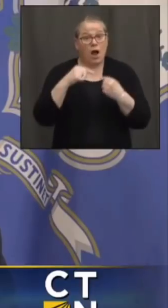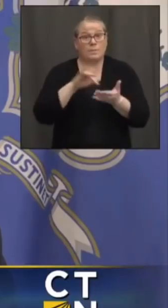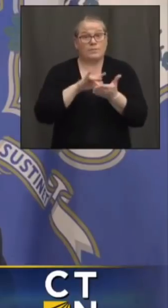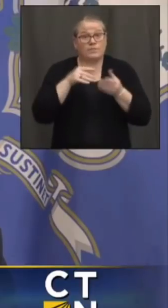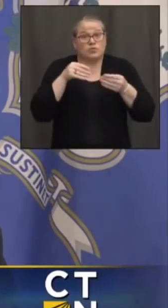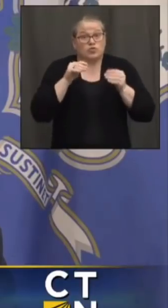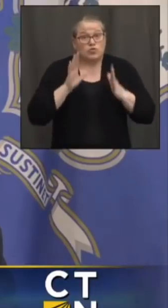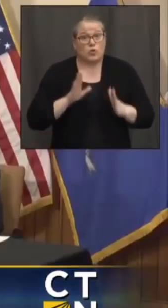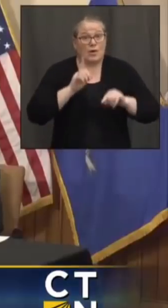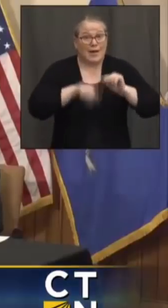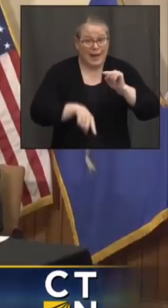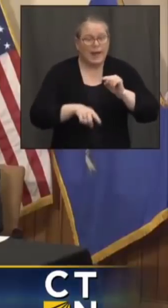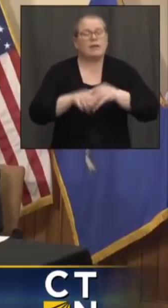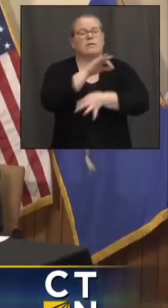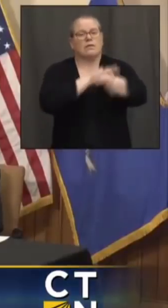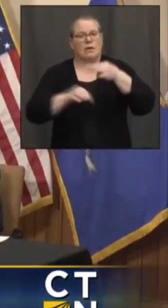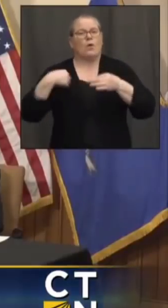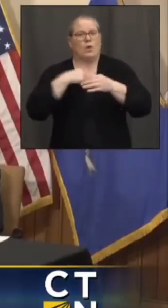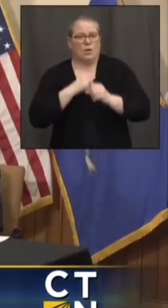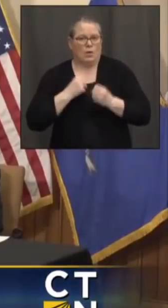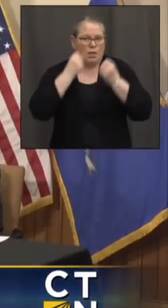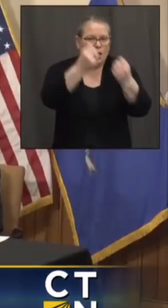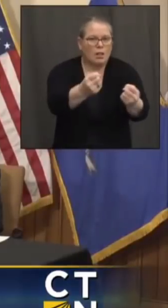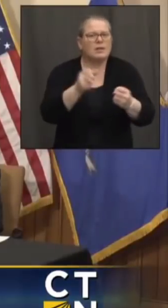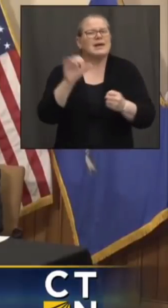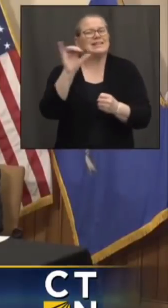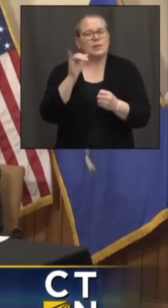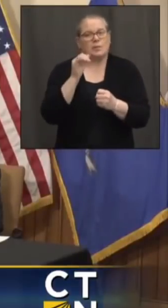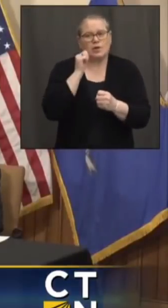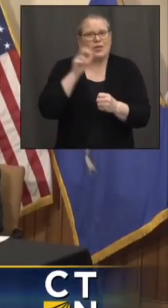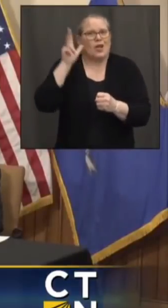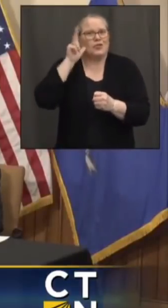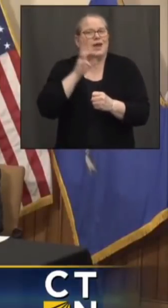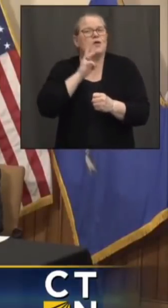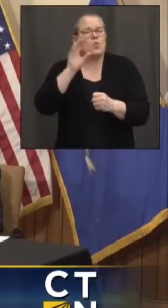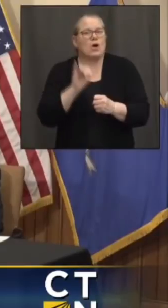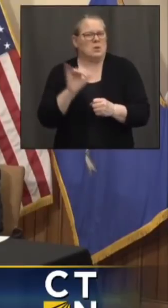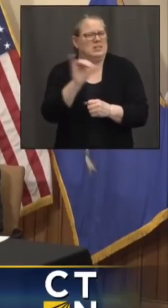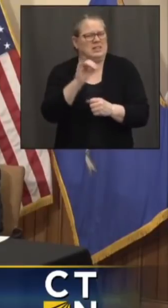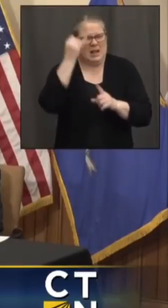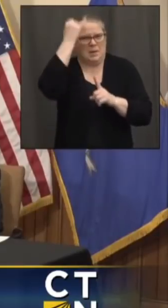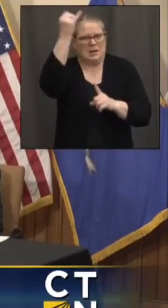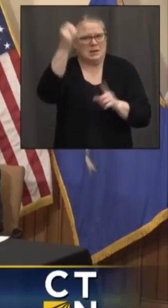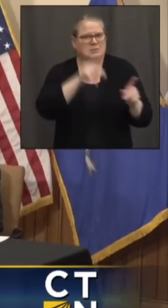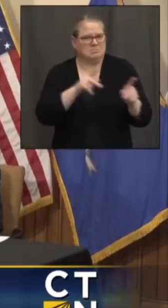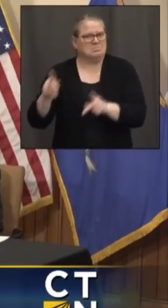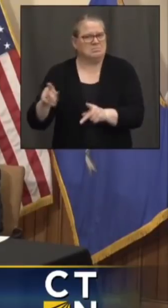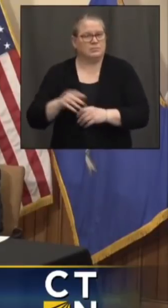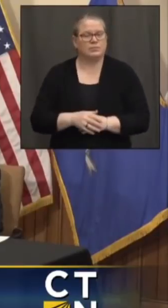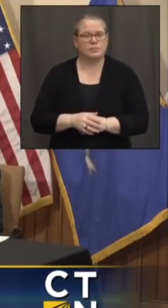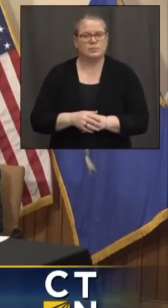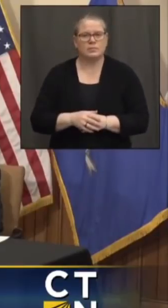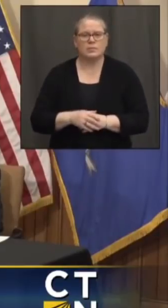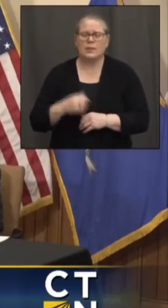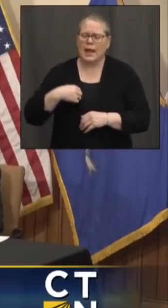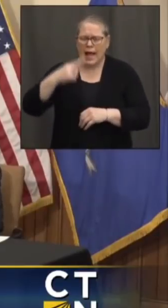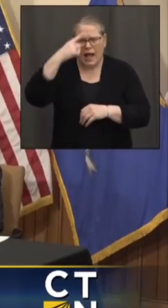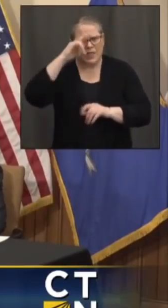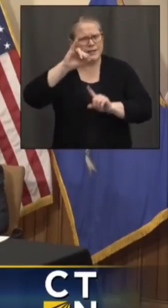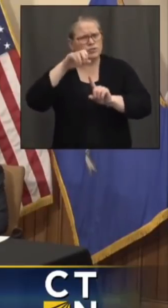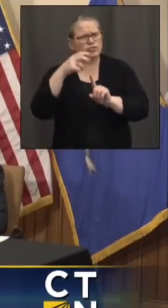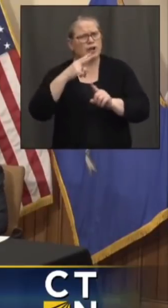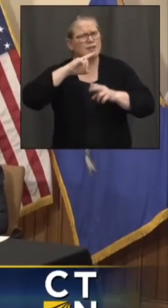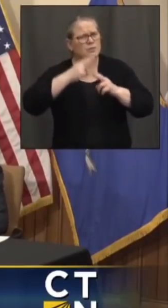day. And I believe Josh mentioned, was it Walmart? 7 Walmarts are going to be set